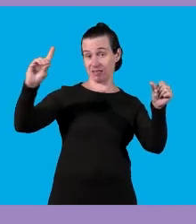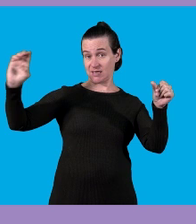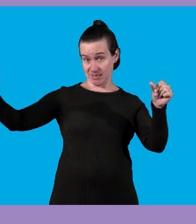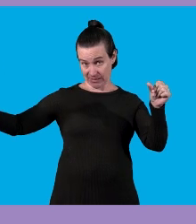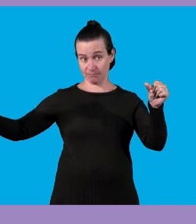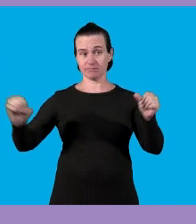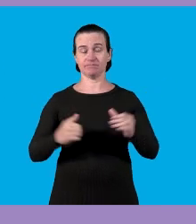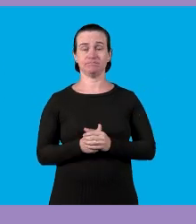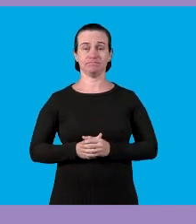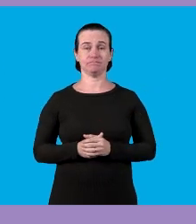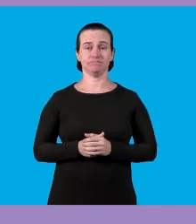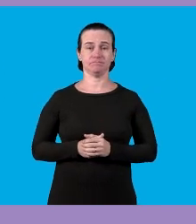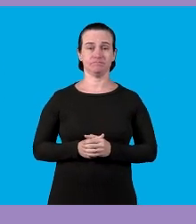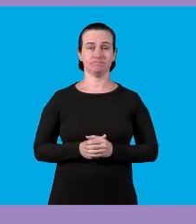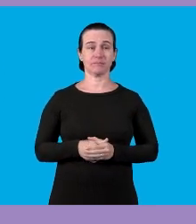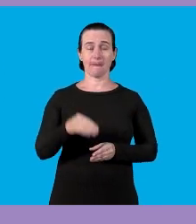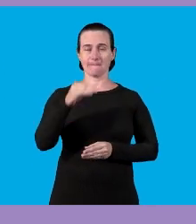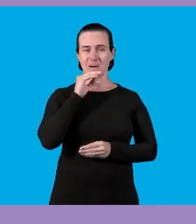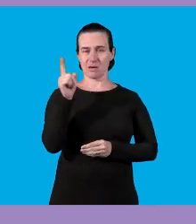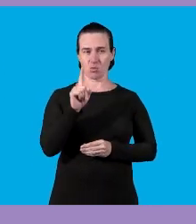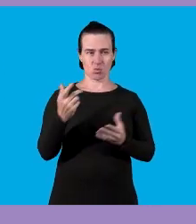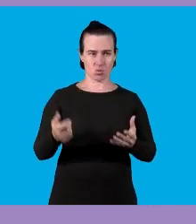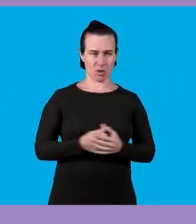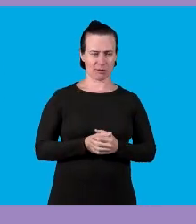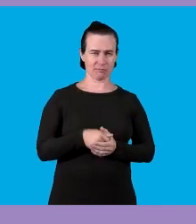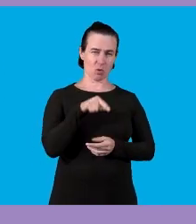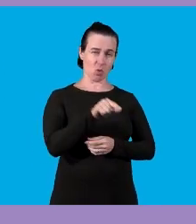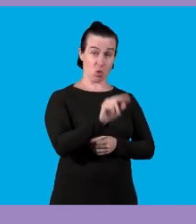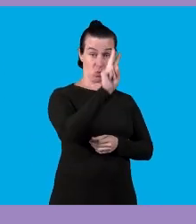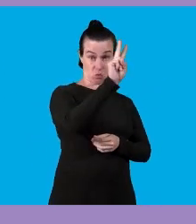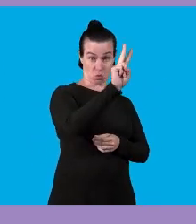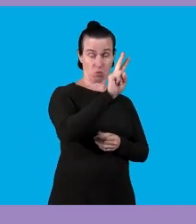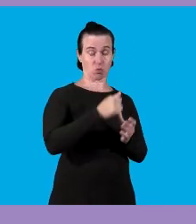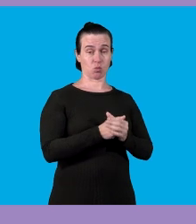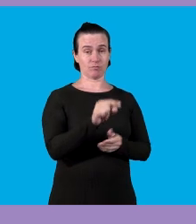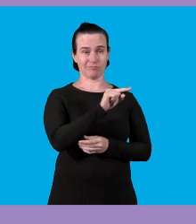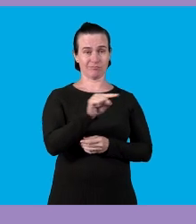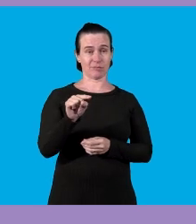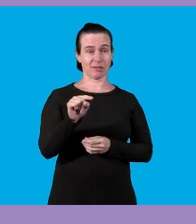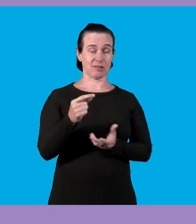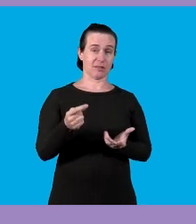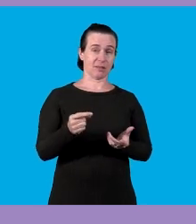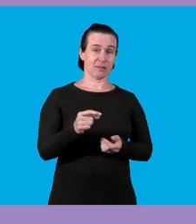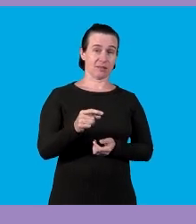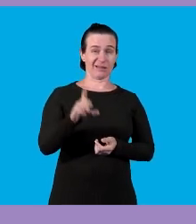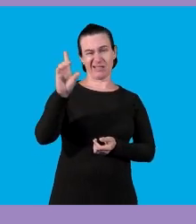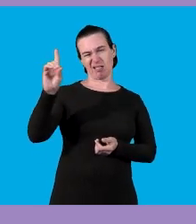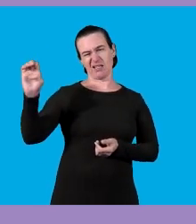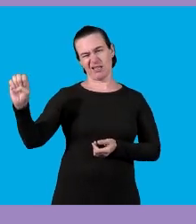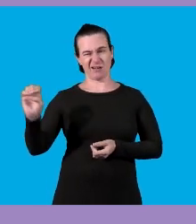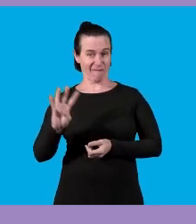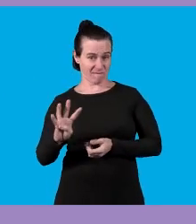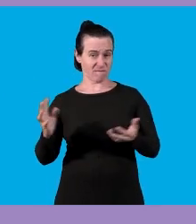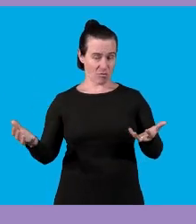and divide it with side DE, it means that side JK, which is 2,